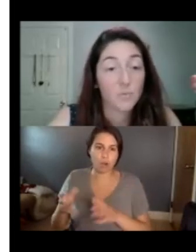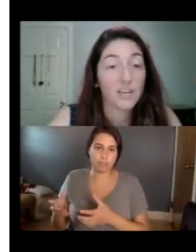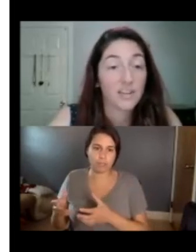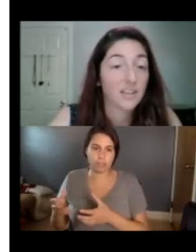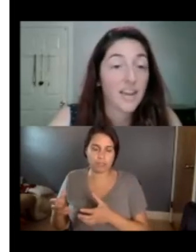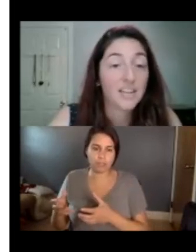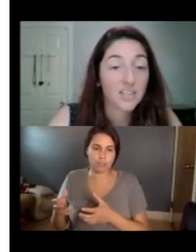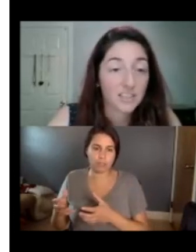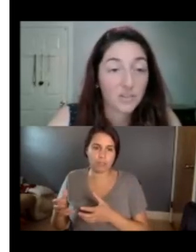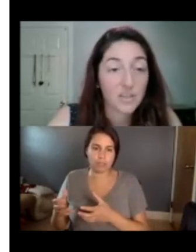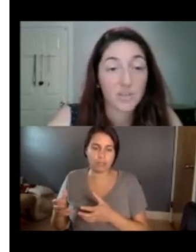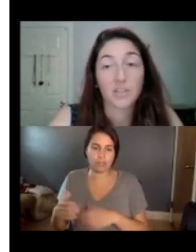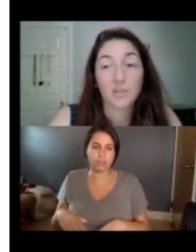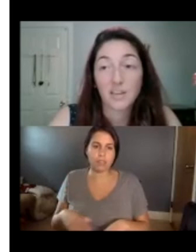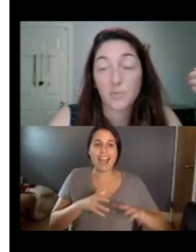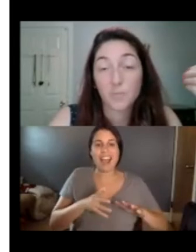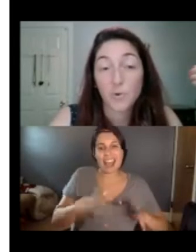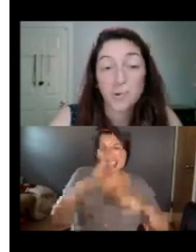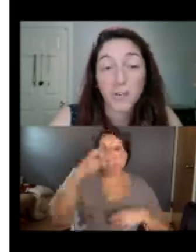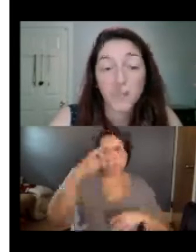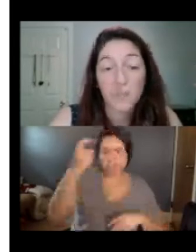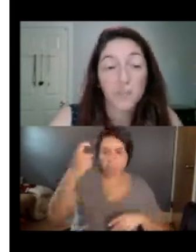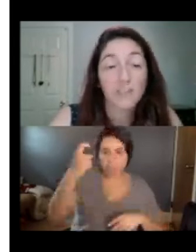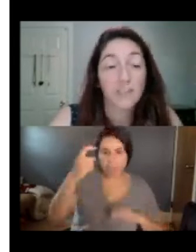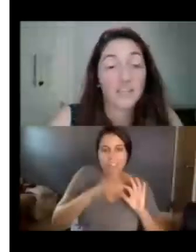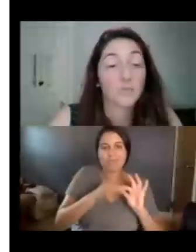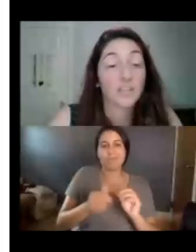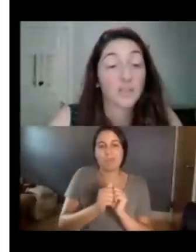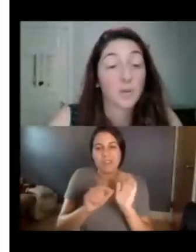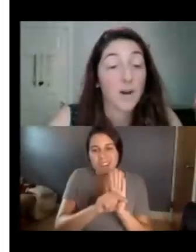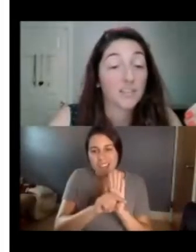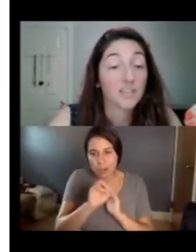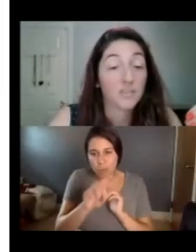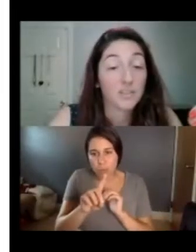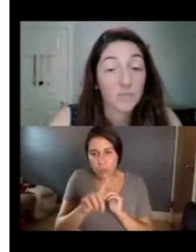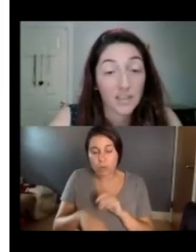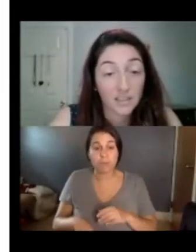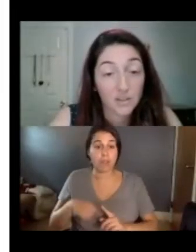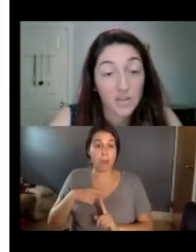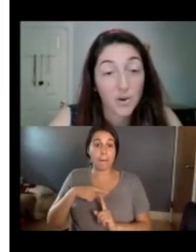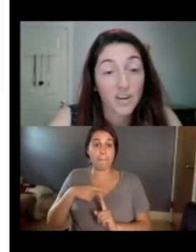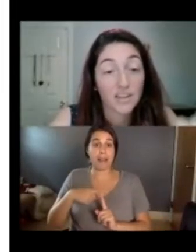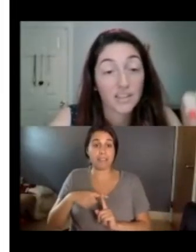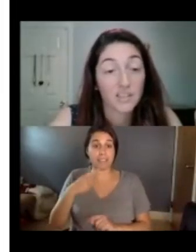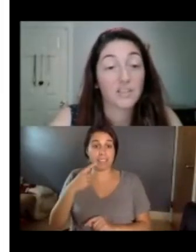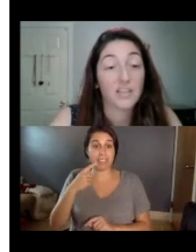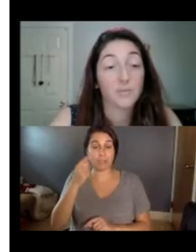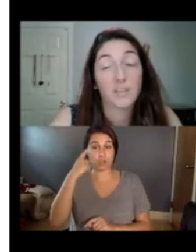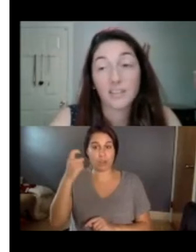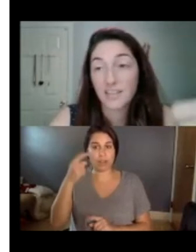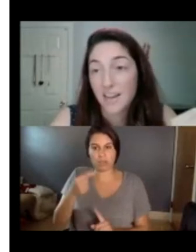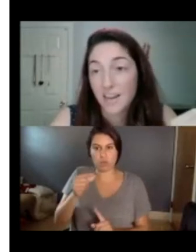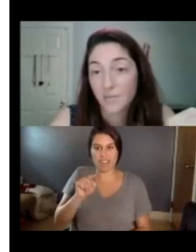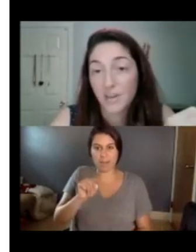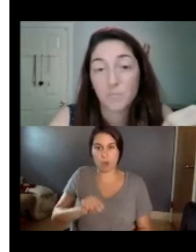we see more anxious dreams are associated with more negative mood, whereas more positive dreams, that's the green bar, is associated